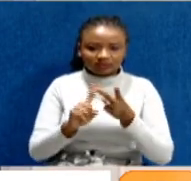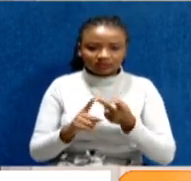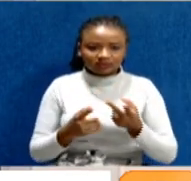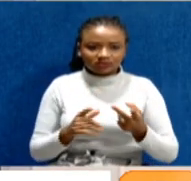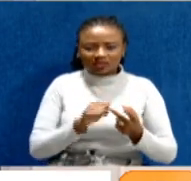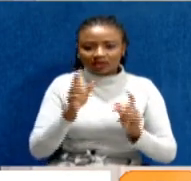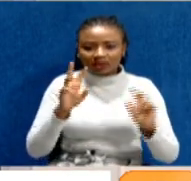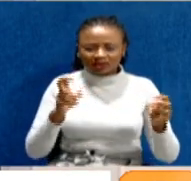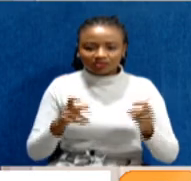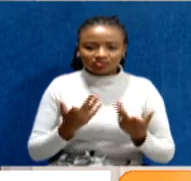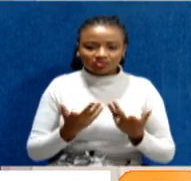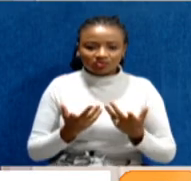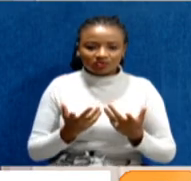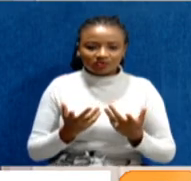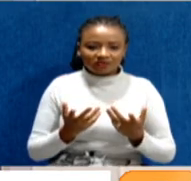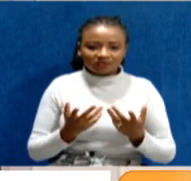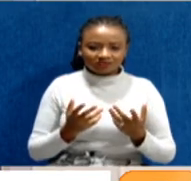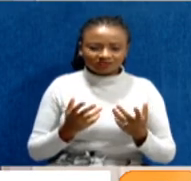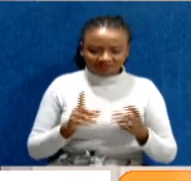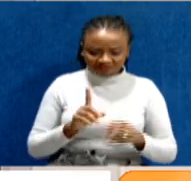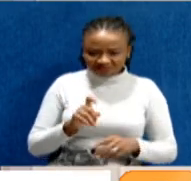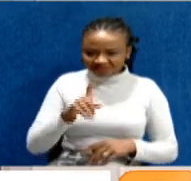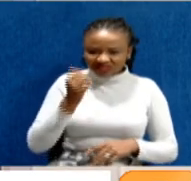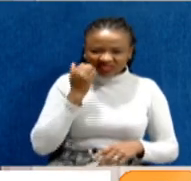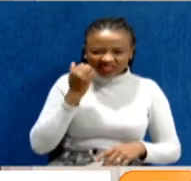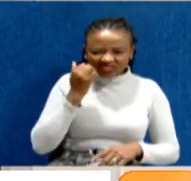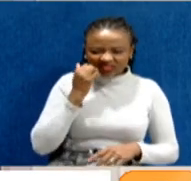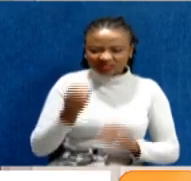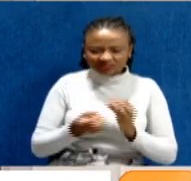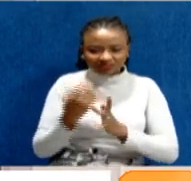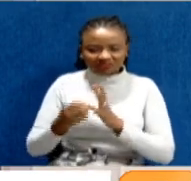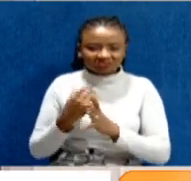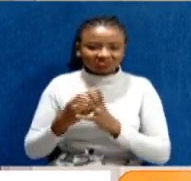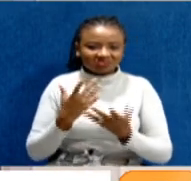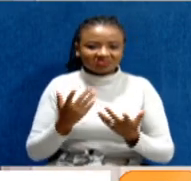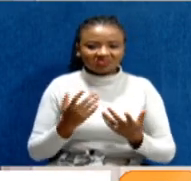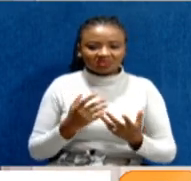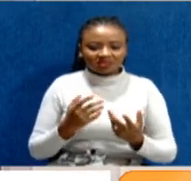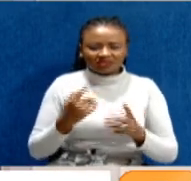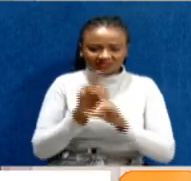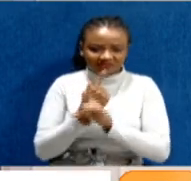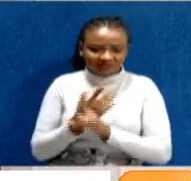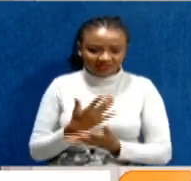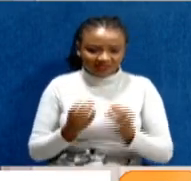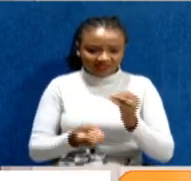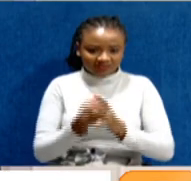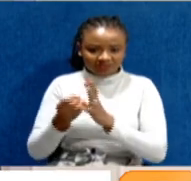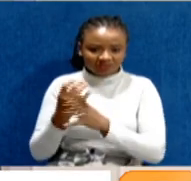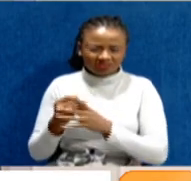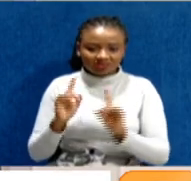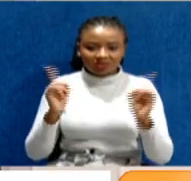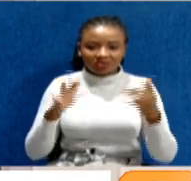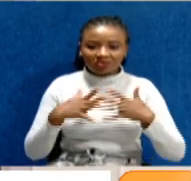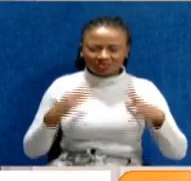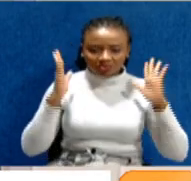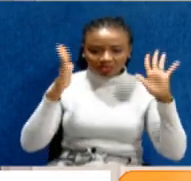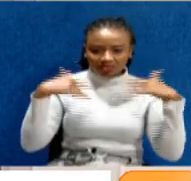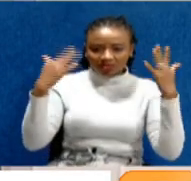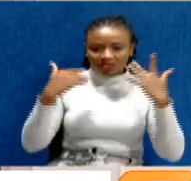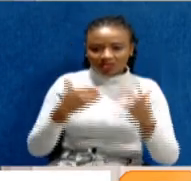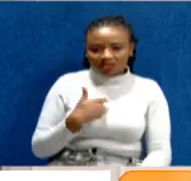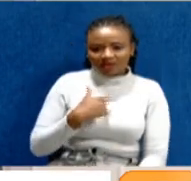of emerging pests and diseases, emerging lifestyle diseases, emerging things all over the globe, and everyone is concerned about the